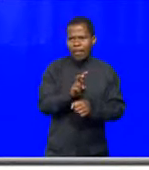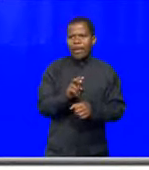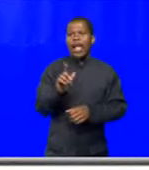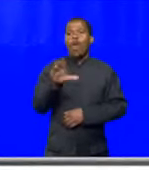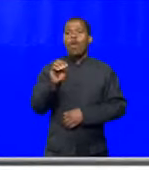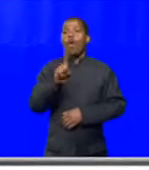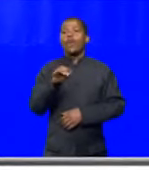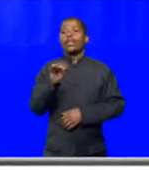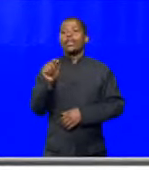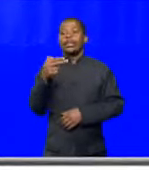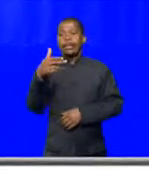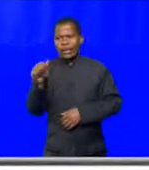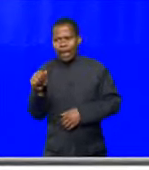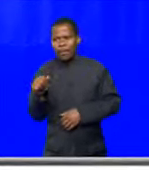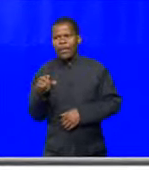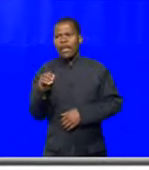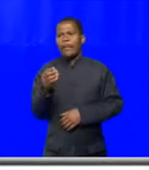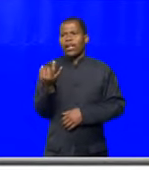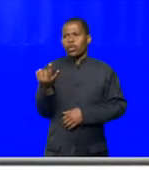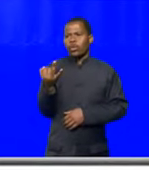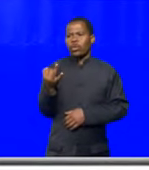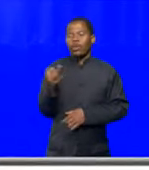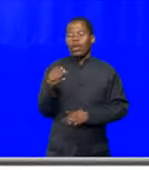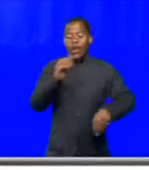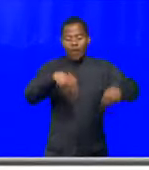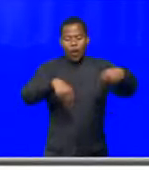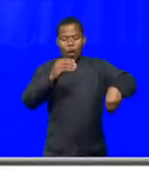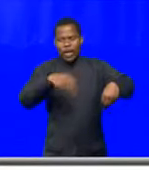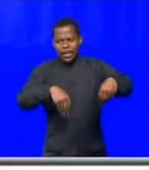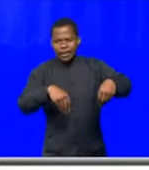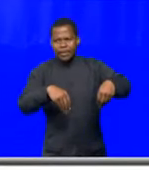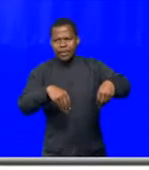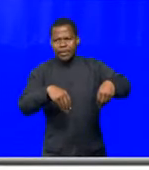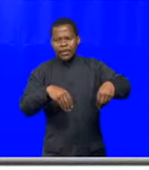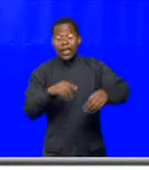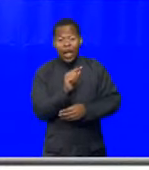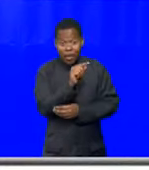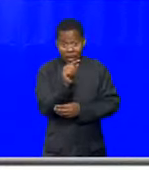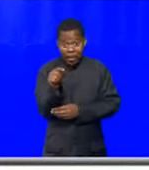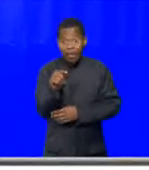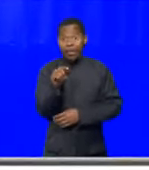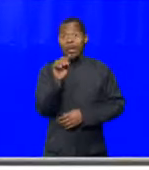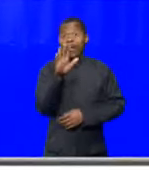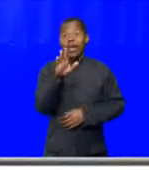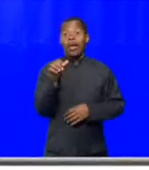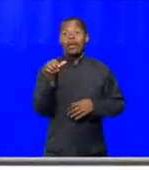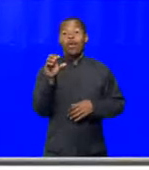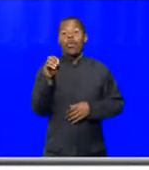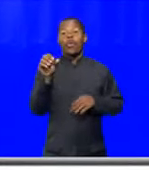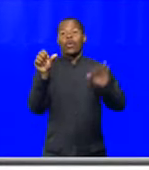775,367. Lozita Spurs, who also are from the National First Division, Lozita Spurs have got